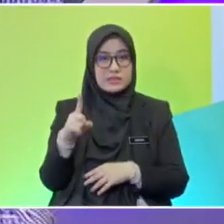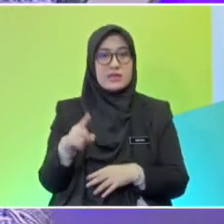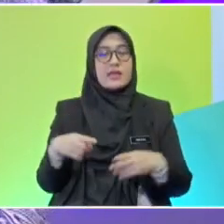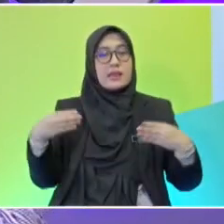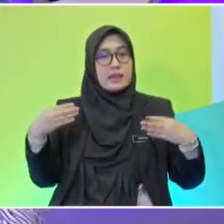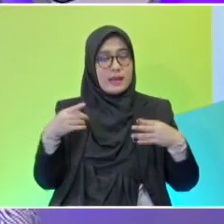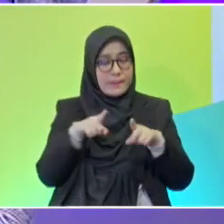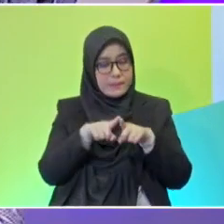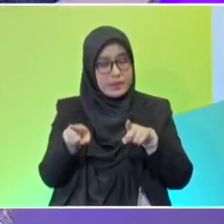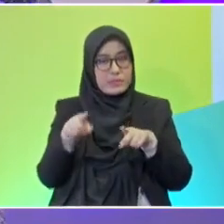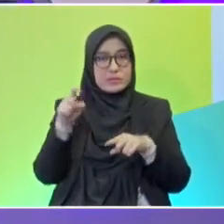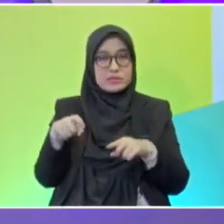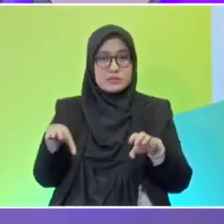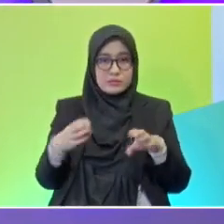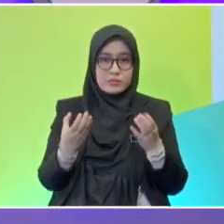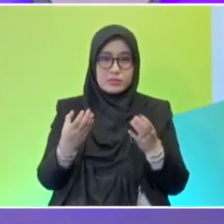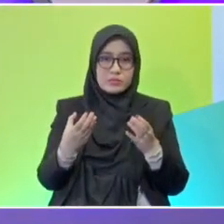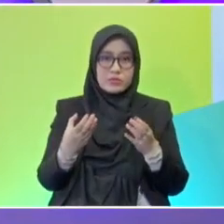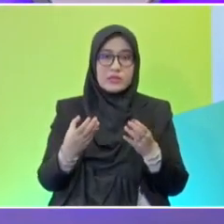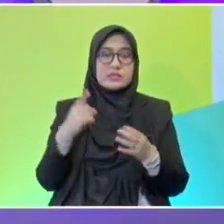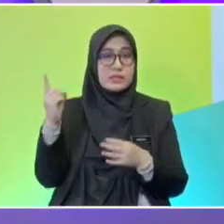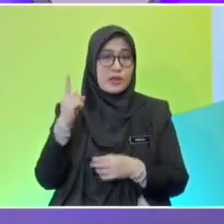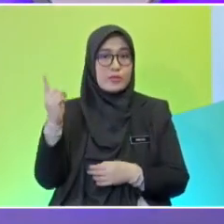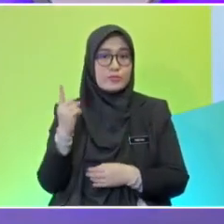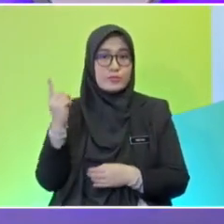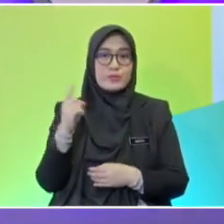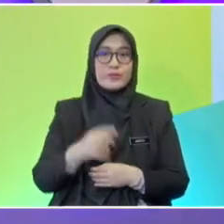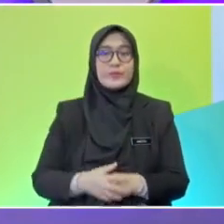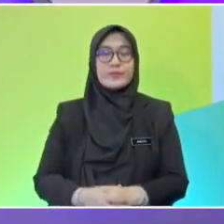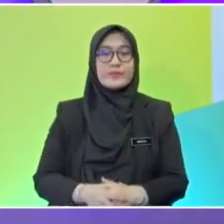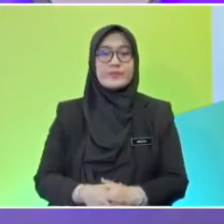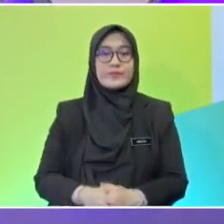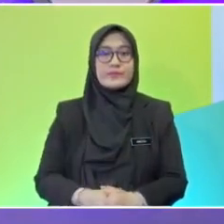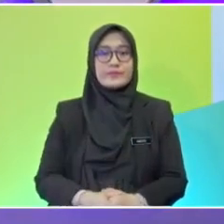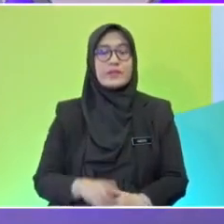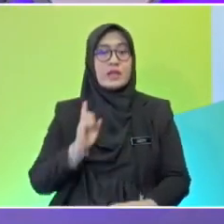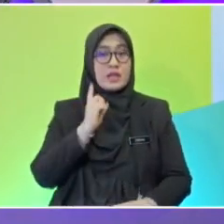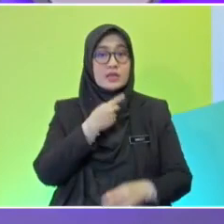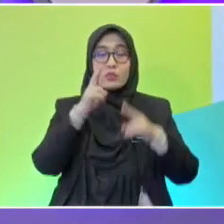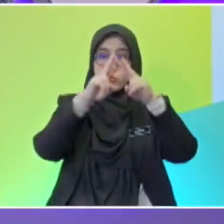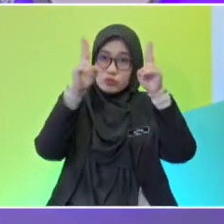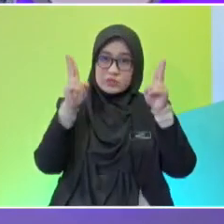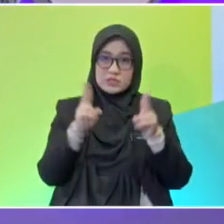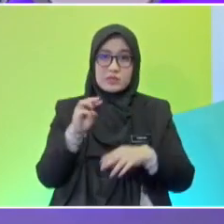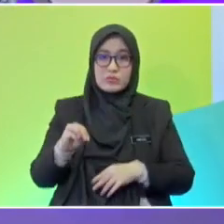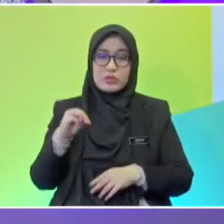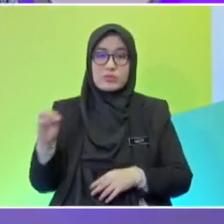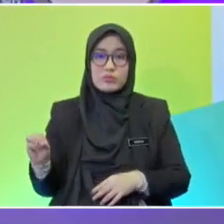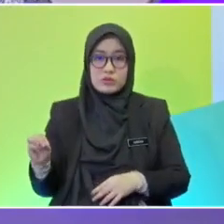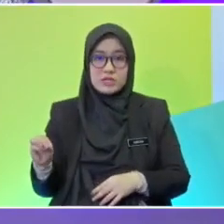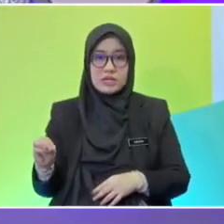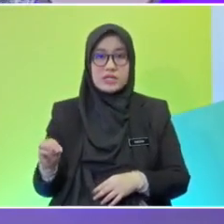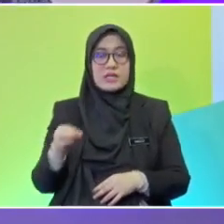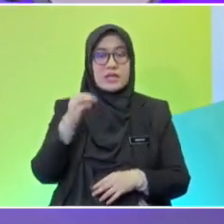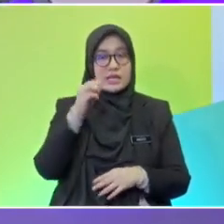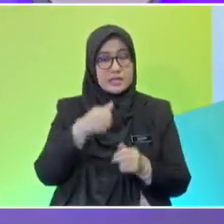in English is also modular or skill-based. We are testing pupils based on their skills. Listening, speaking, reading, writing, and